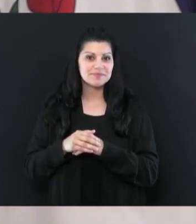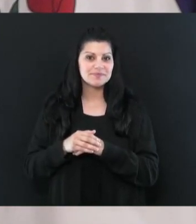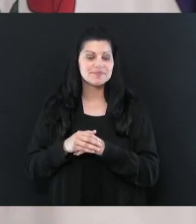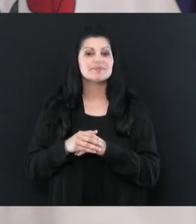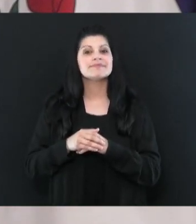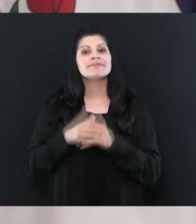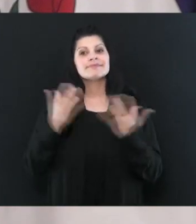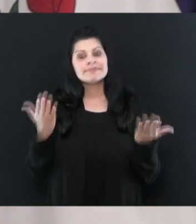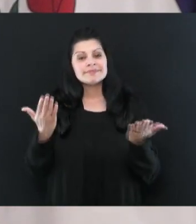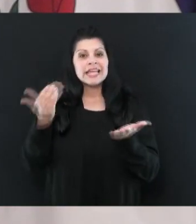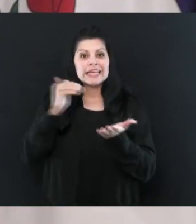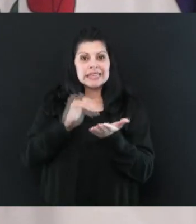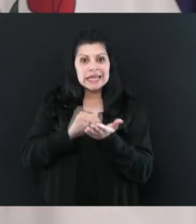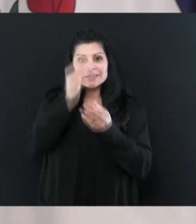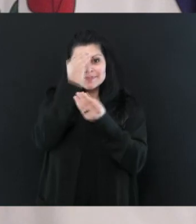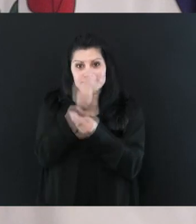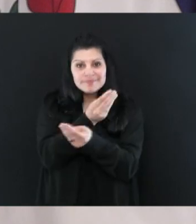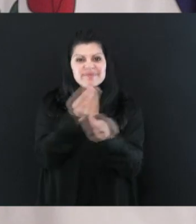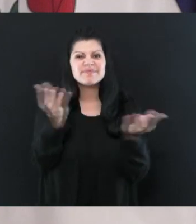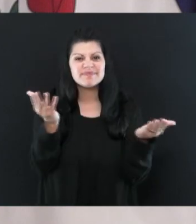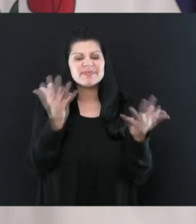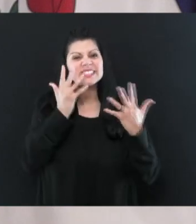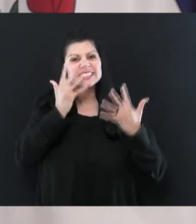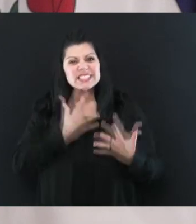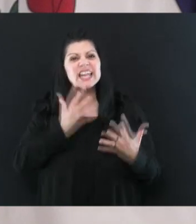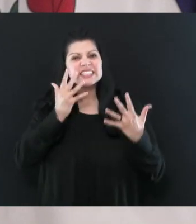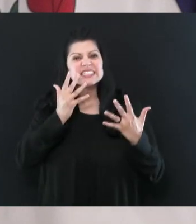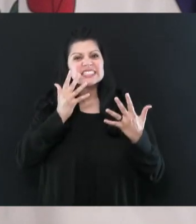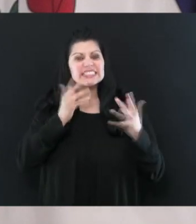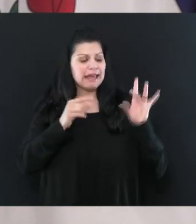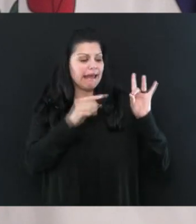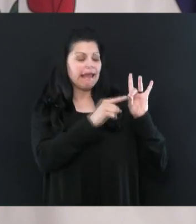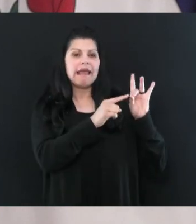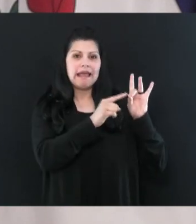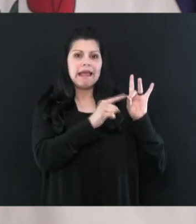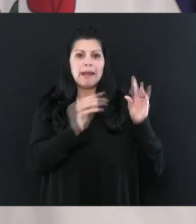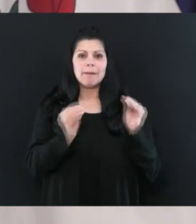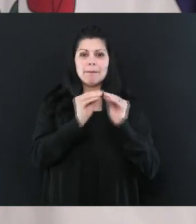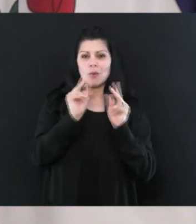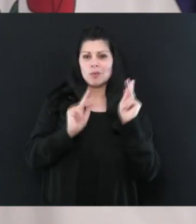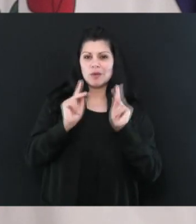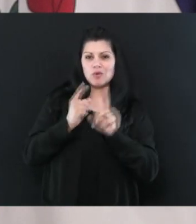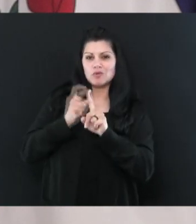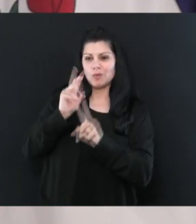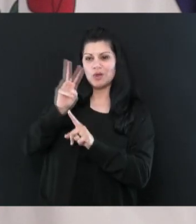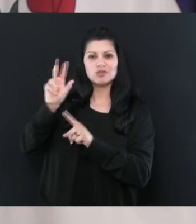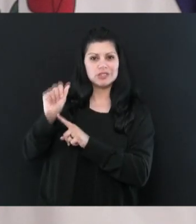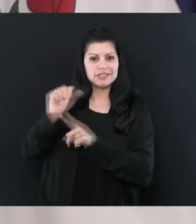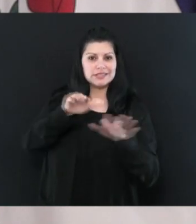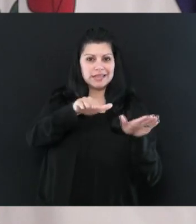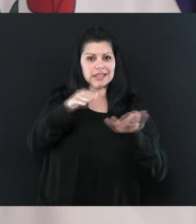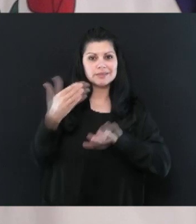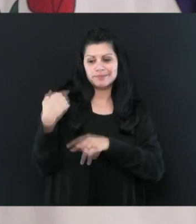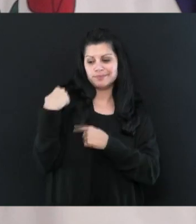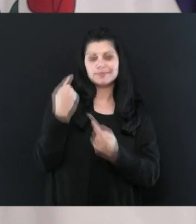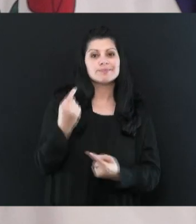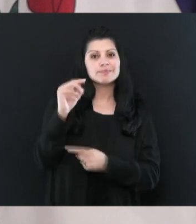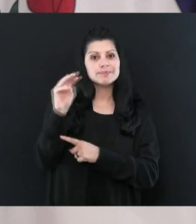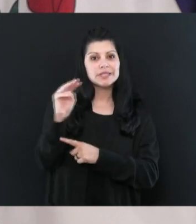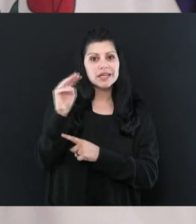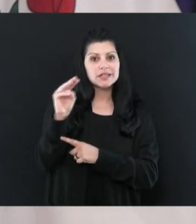Regretfully, again, I've got to report to you that we've lost 8 more additional West Virginians since Monday.